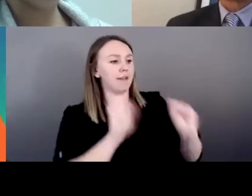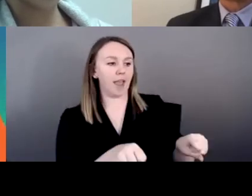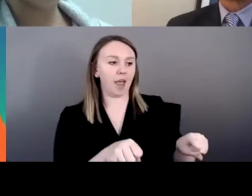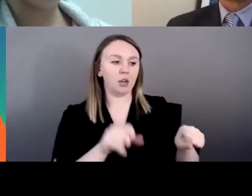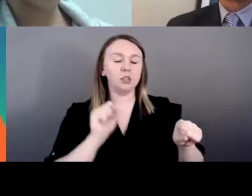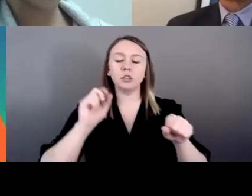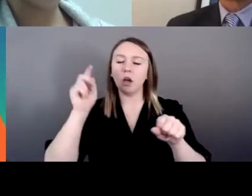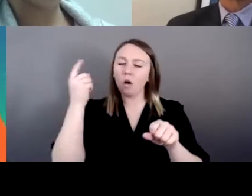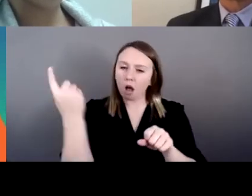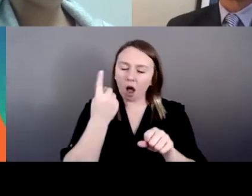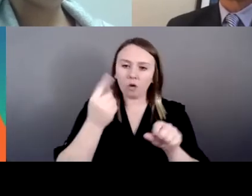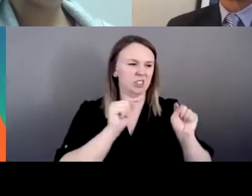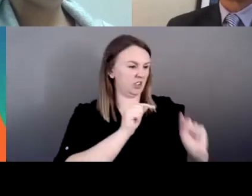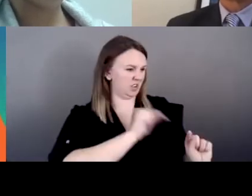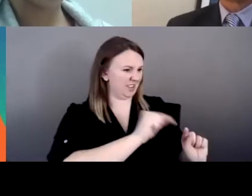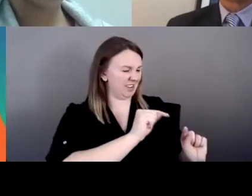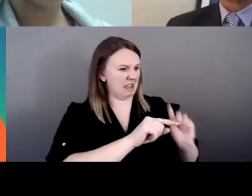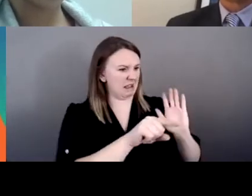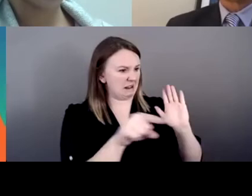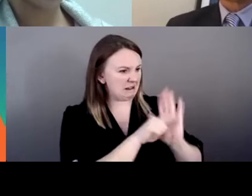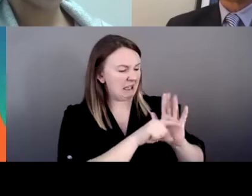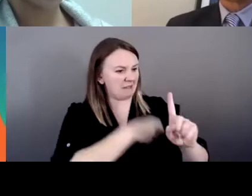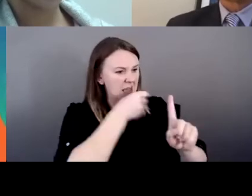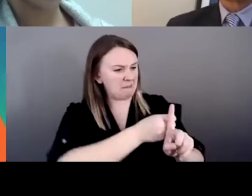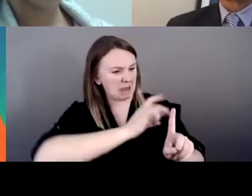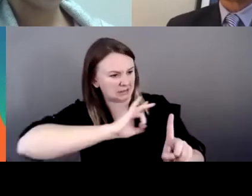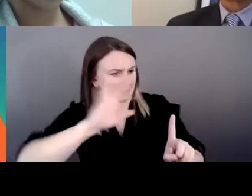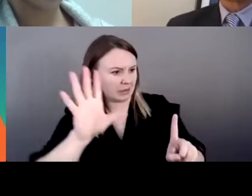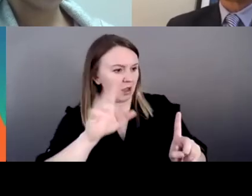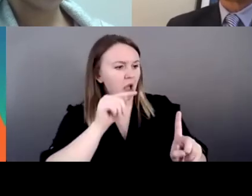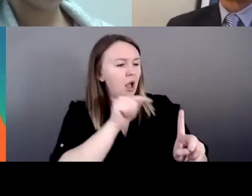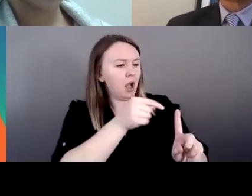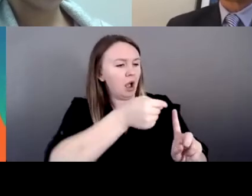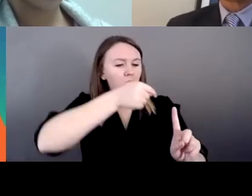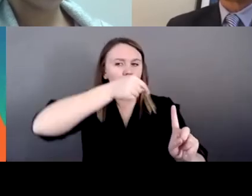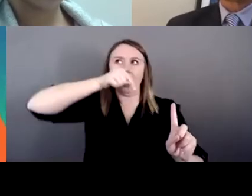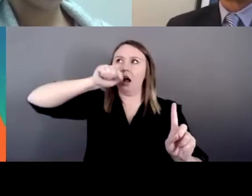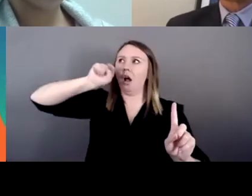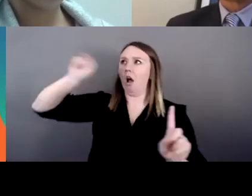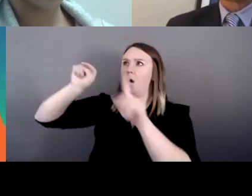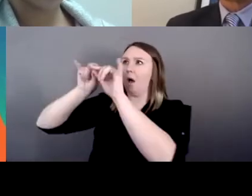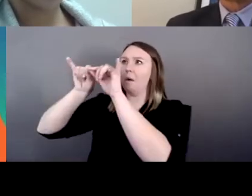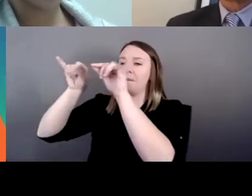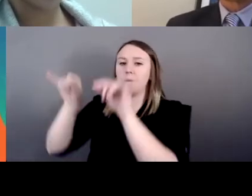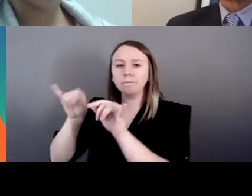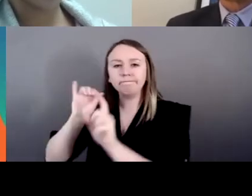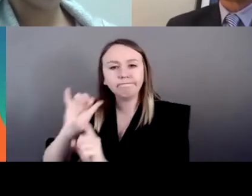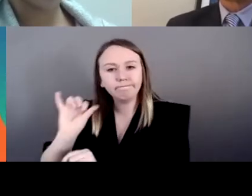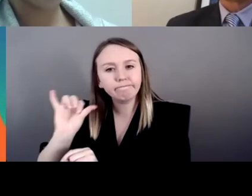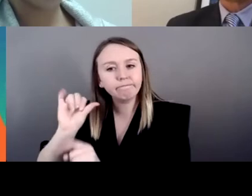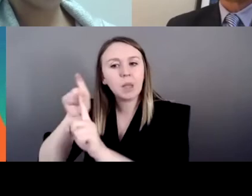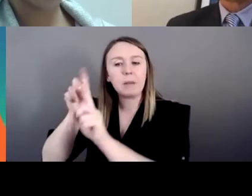getting made? How do we provide training? How do we think through these issues now that